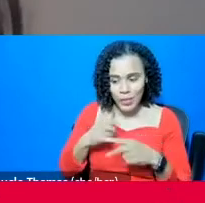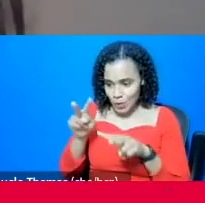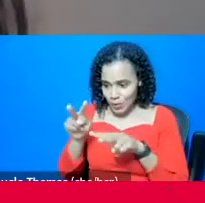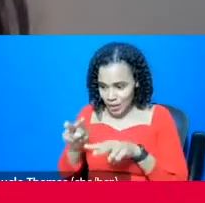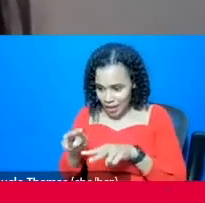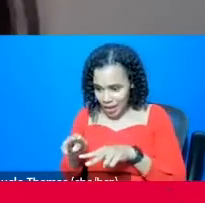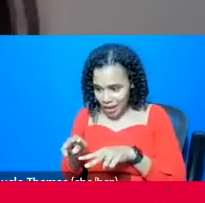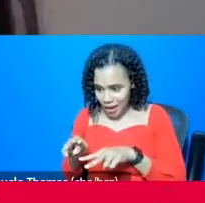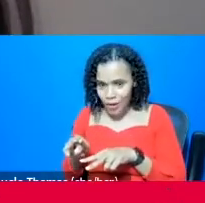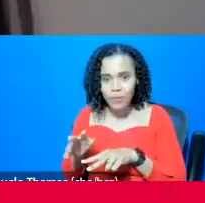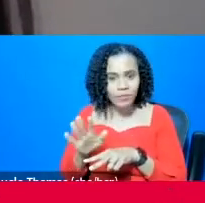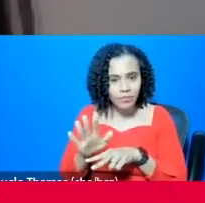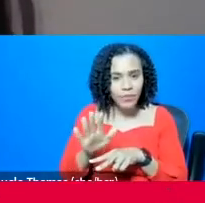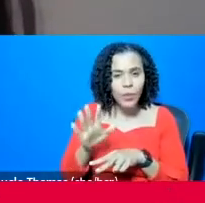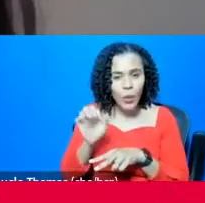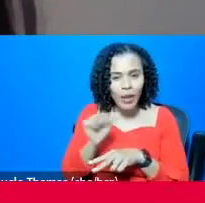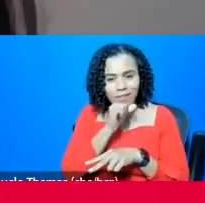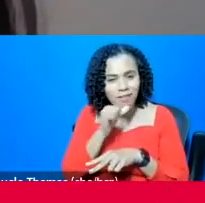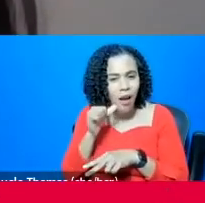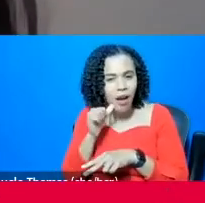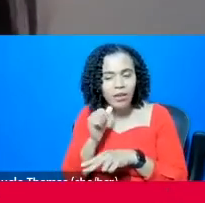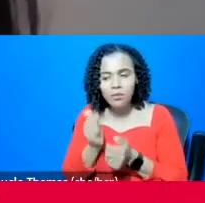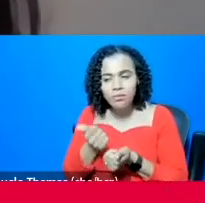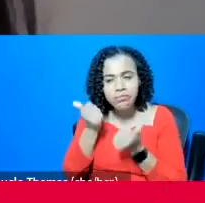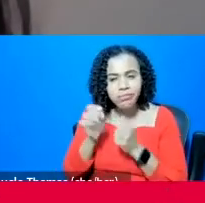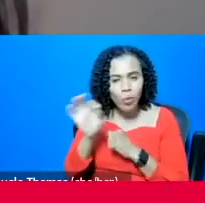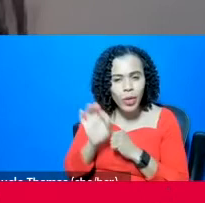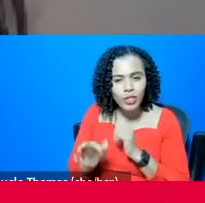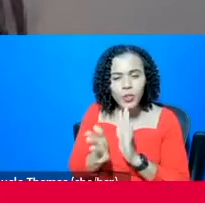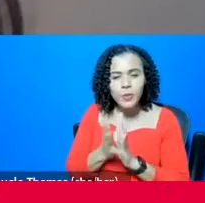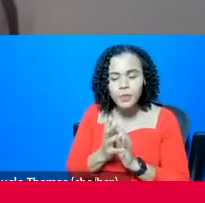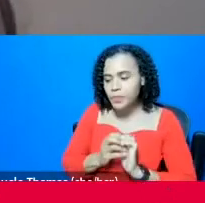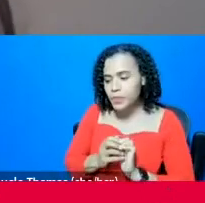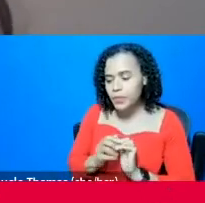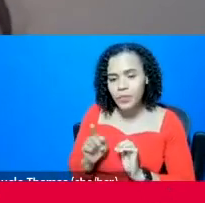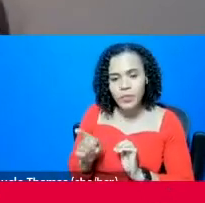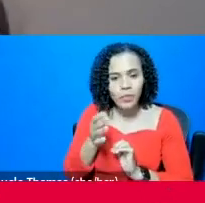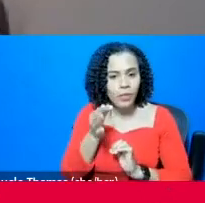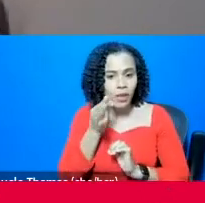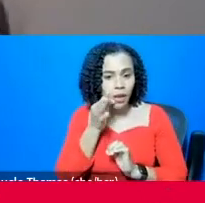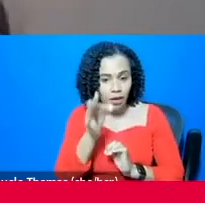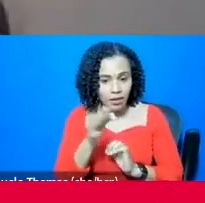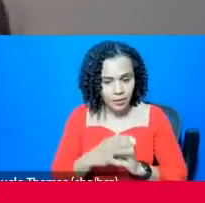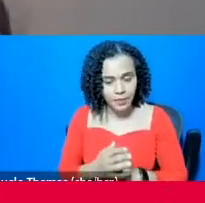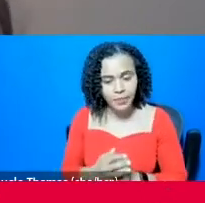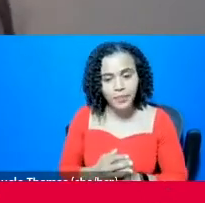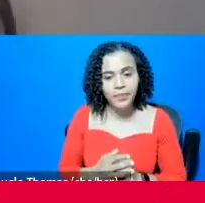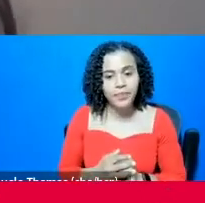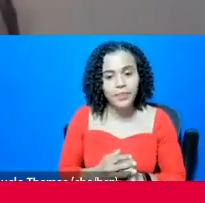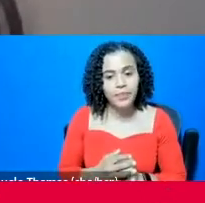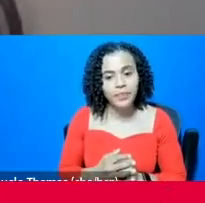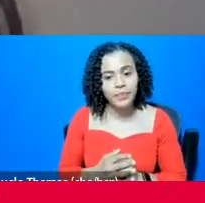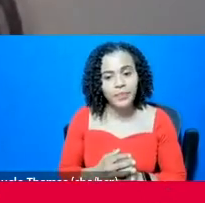I think we've got a nice practical one. Do you think it's a worthwhile tactic to get comrades